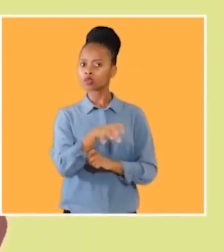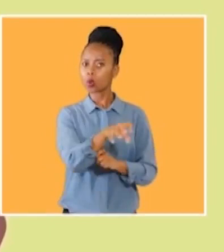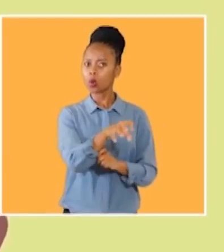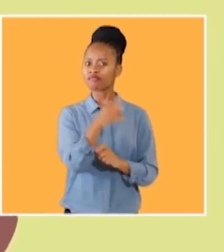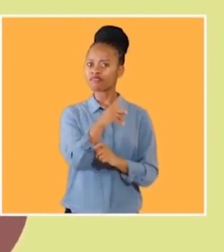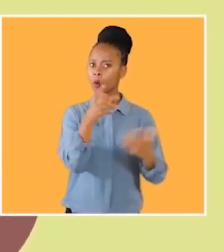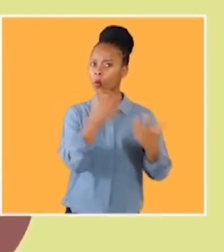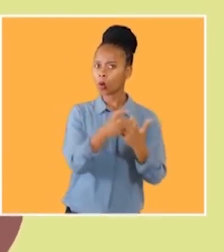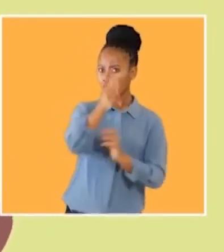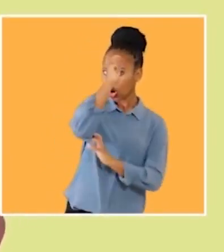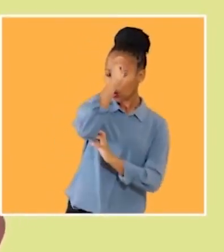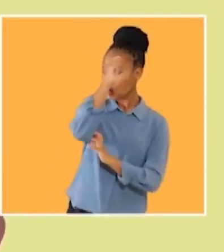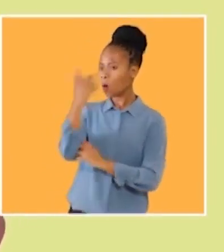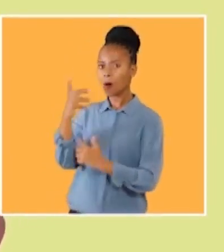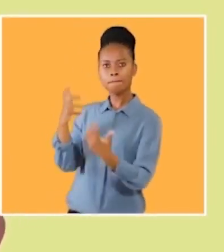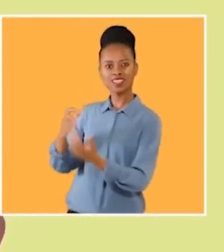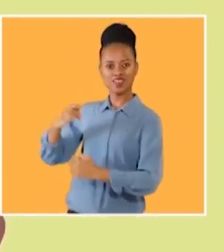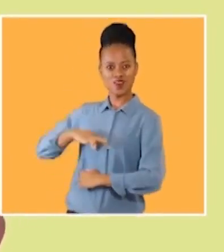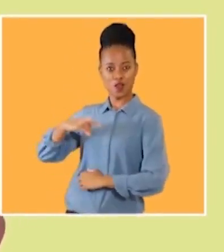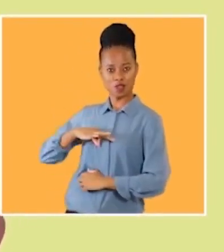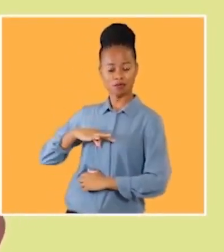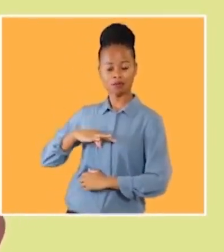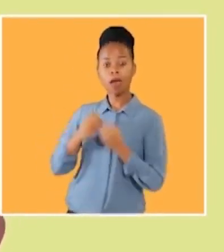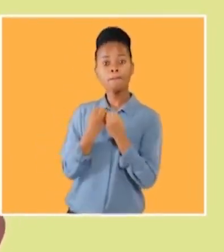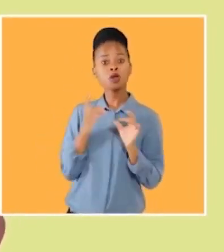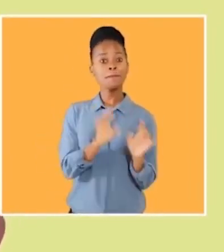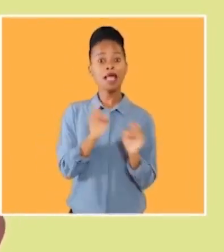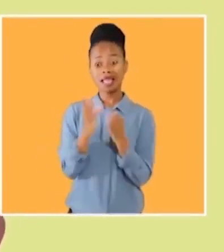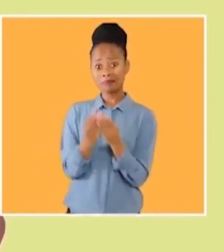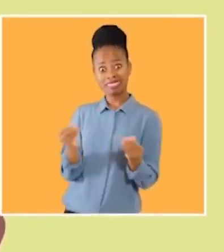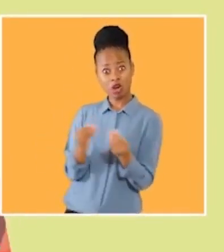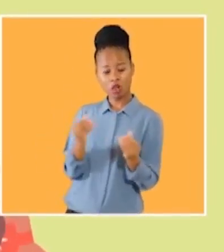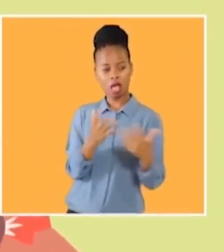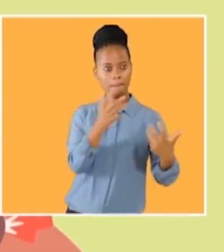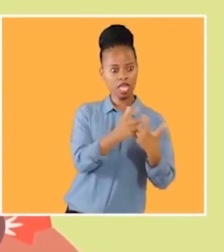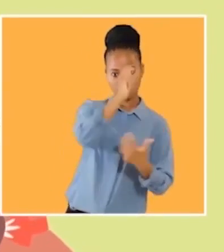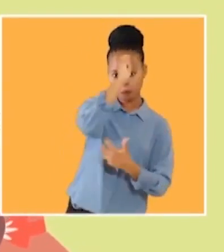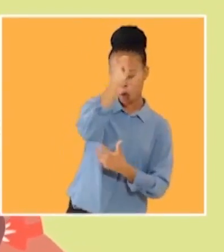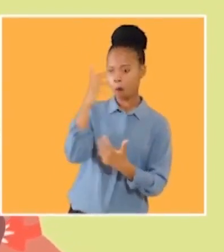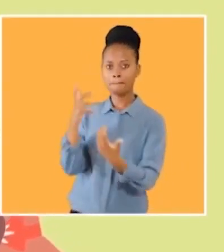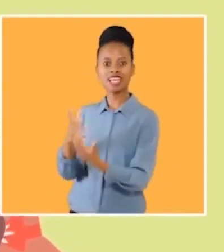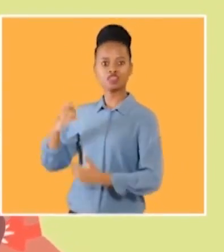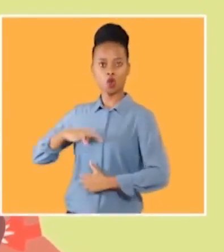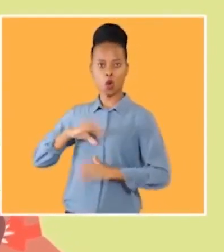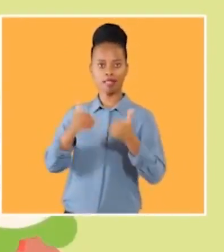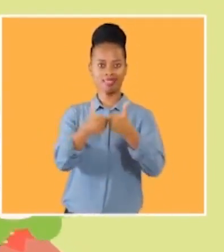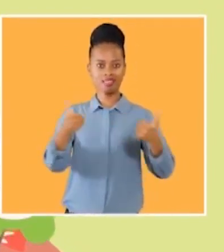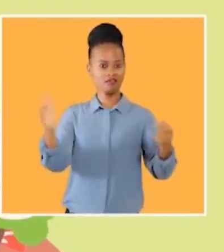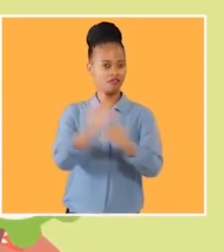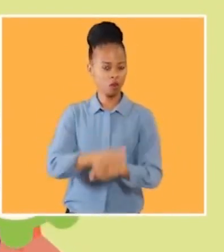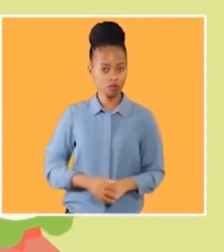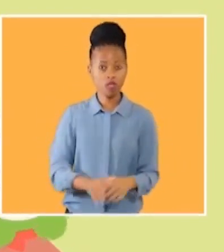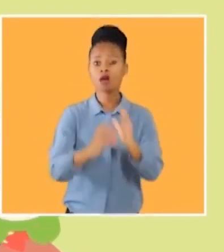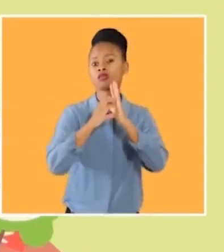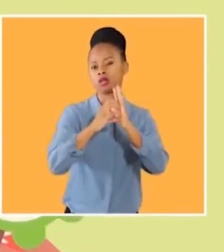boys or typically for girls. Many play materials have been designed to appeal to children of a specific